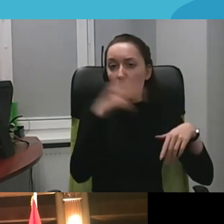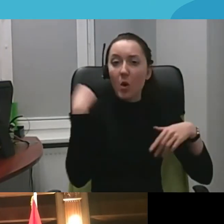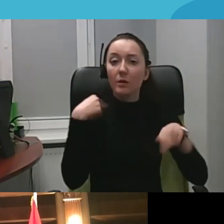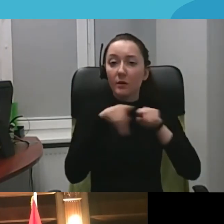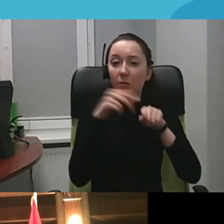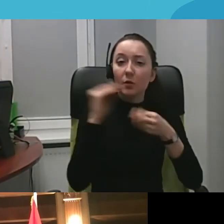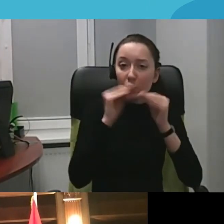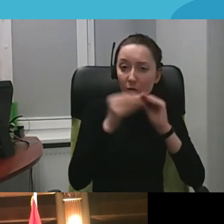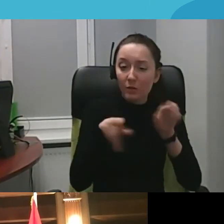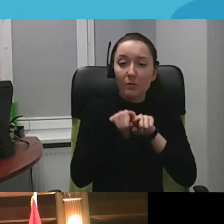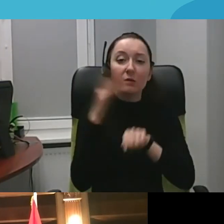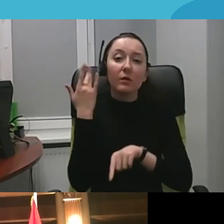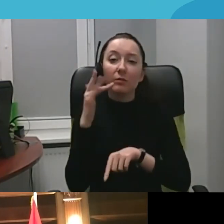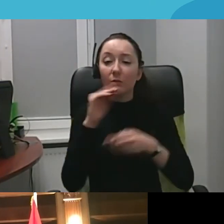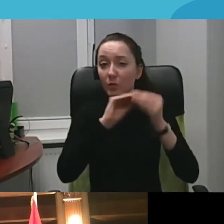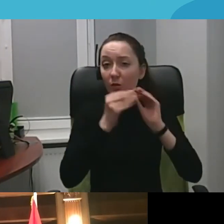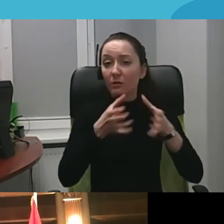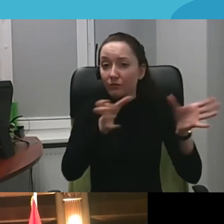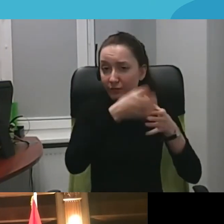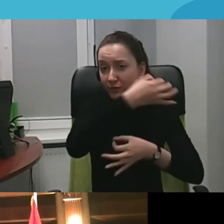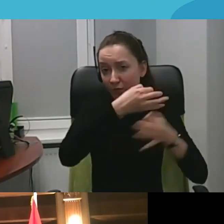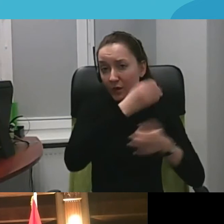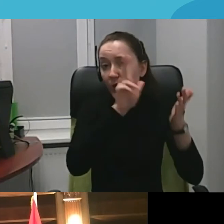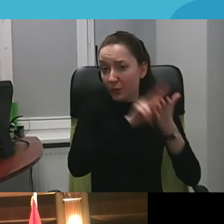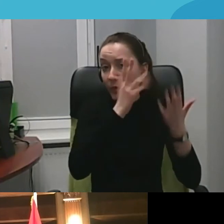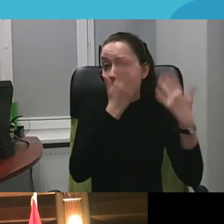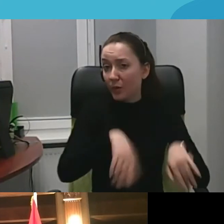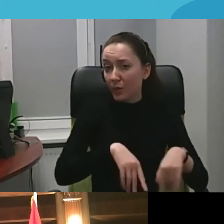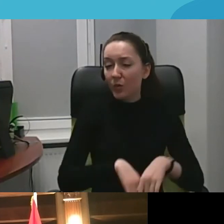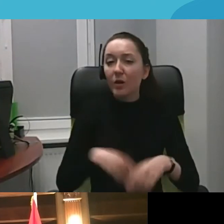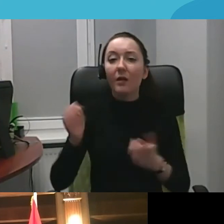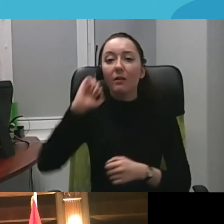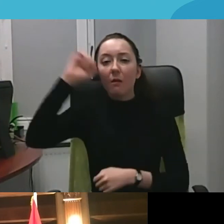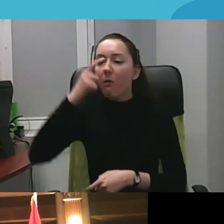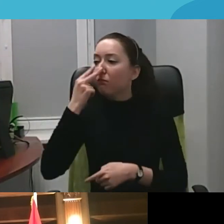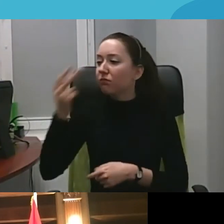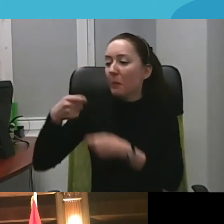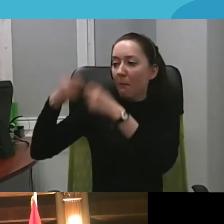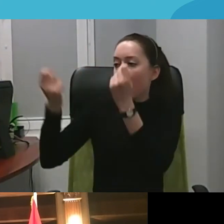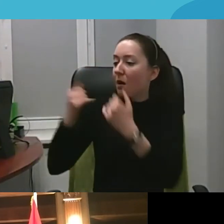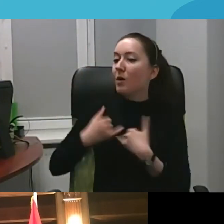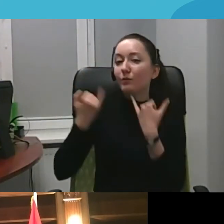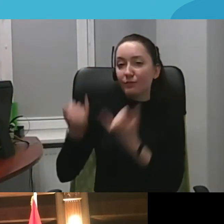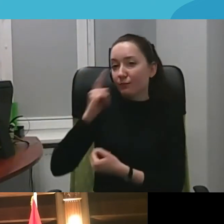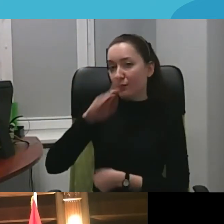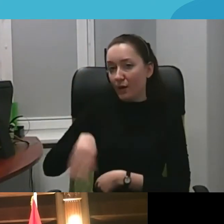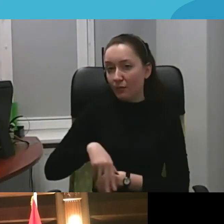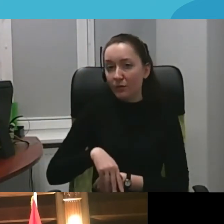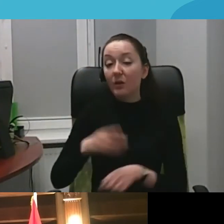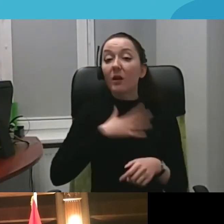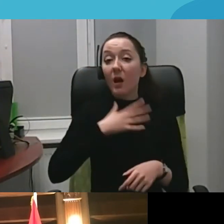democracy will not be tolerated by the international community. Canada recognizes that the future of Belarus should reflect the will of the